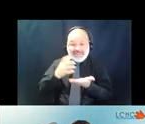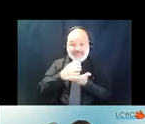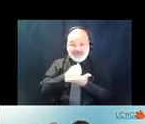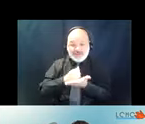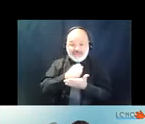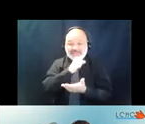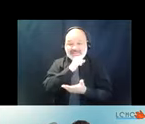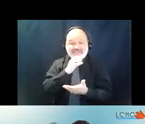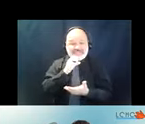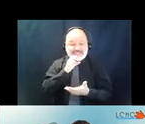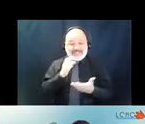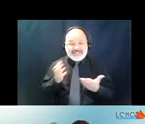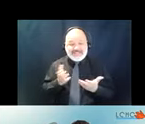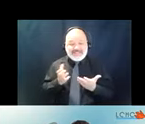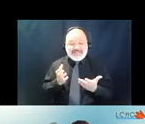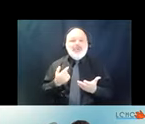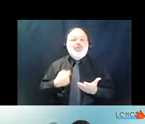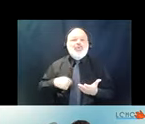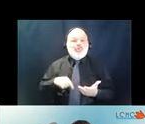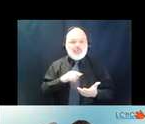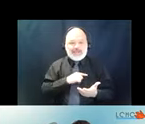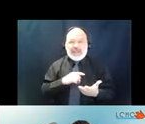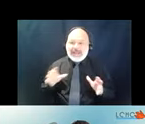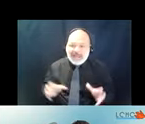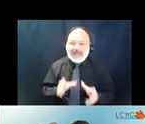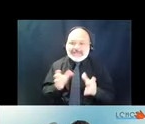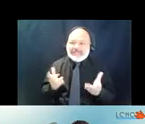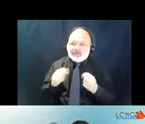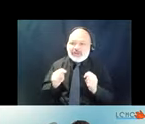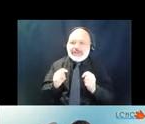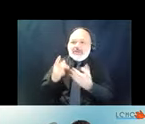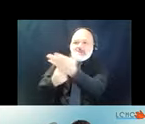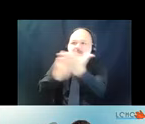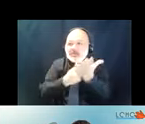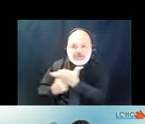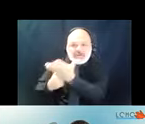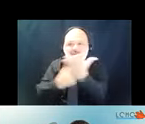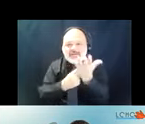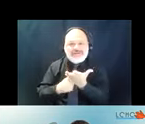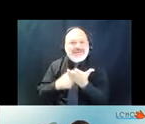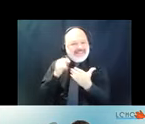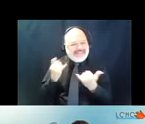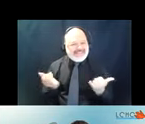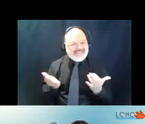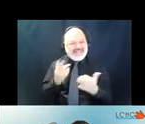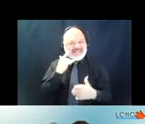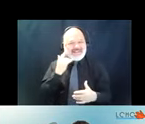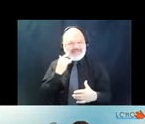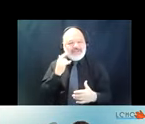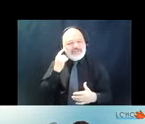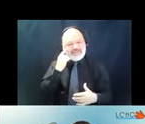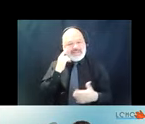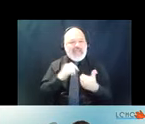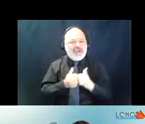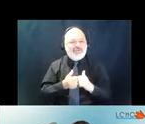among our community members, we are actively having those conversations in the state of California to think about how